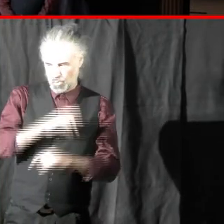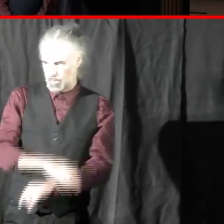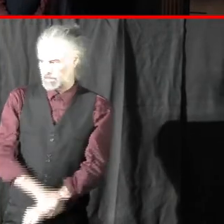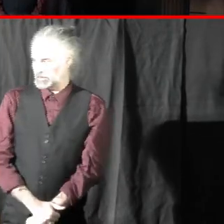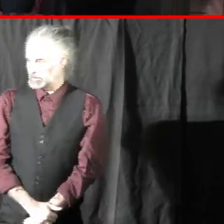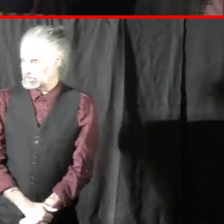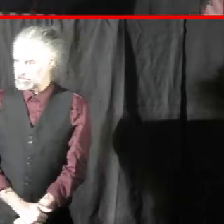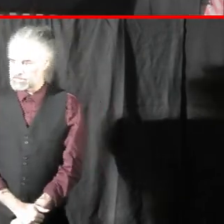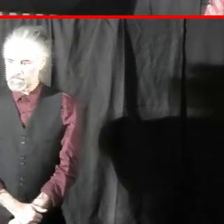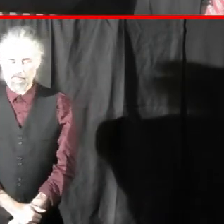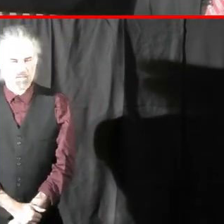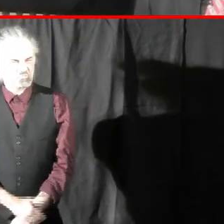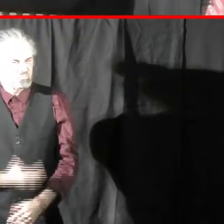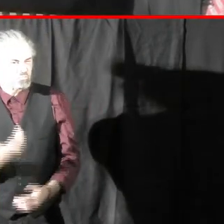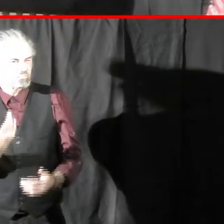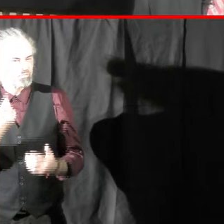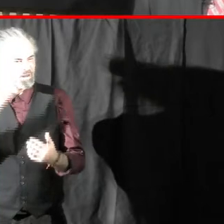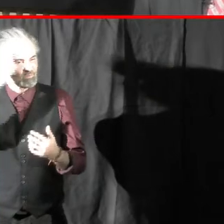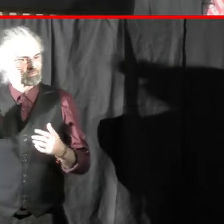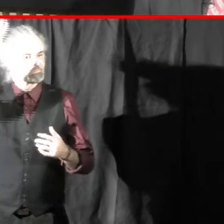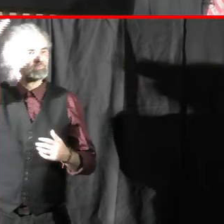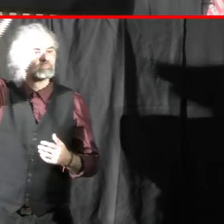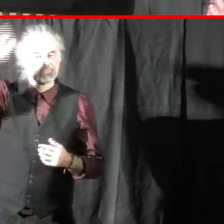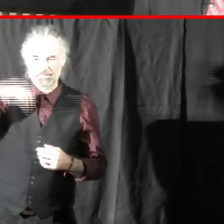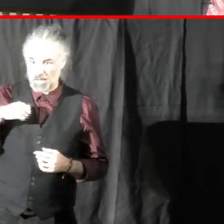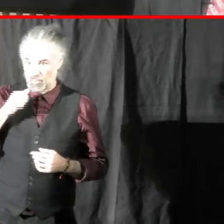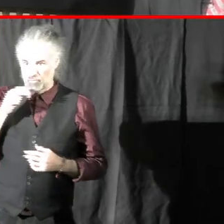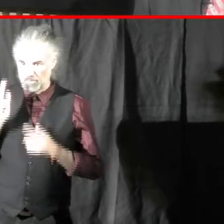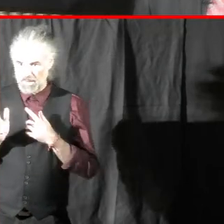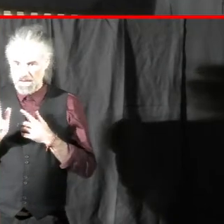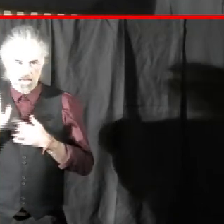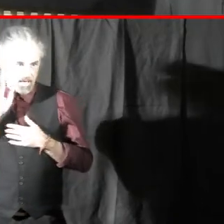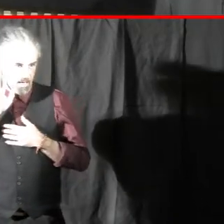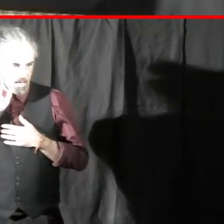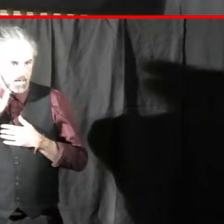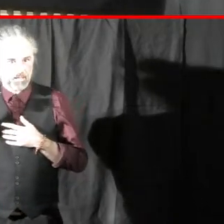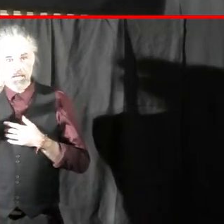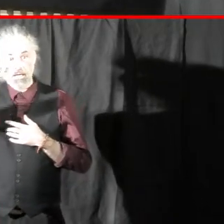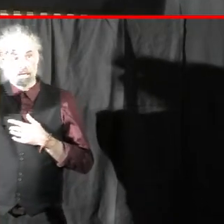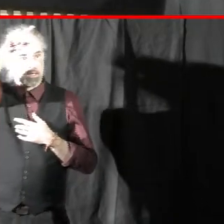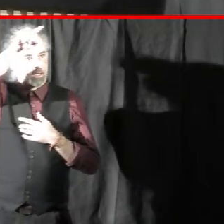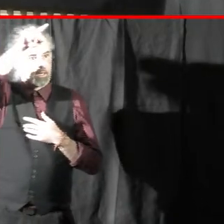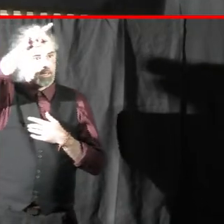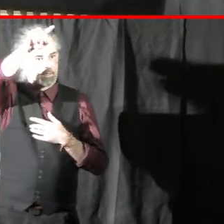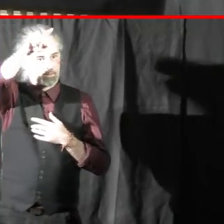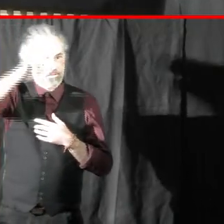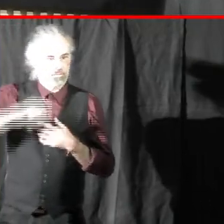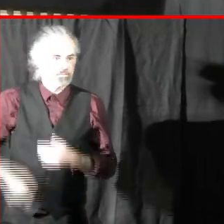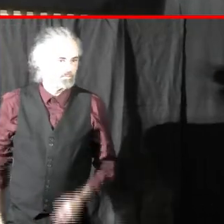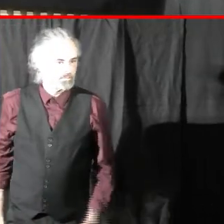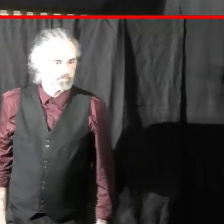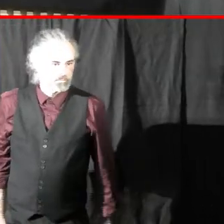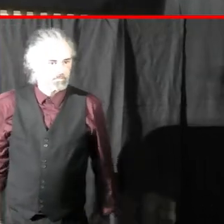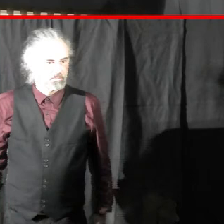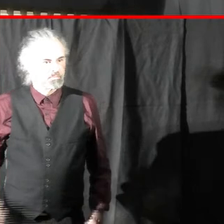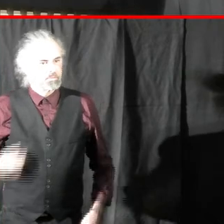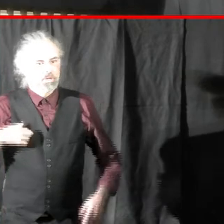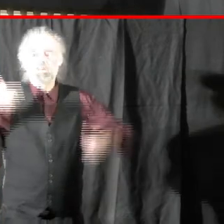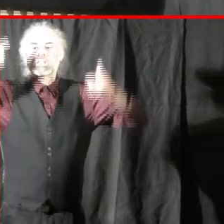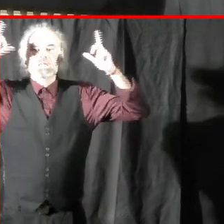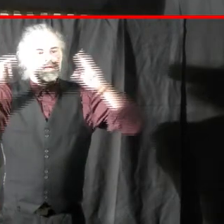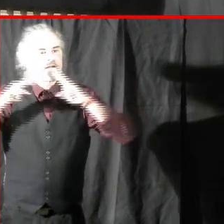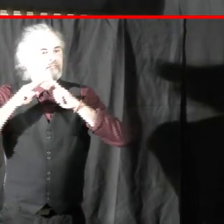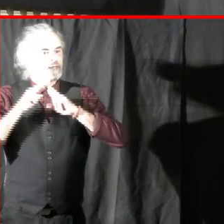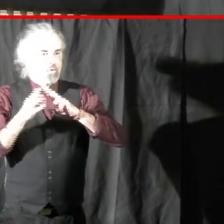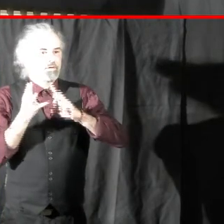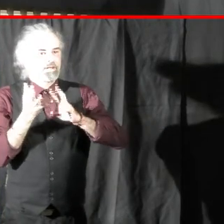Any other thoughts? Just shouting out, and I will repeat so that we can hear online. Gentleman up here towards the back, who? The leader of the union. The